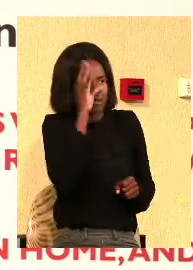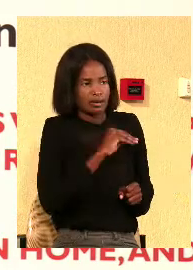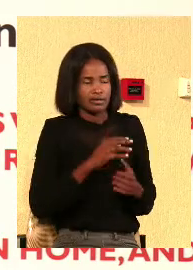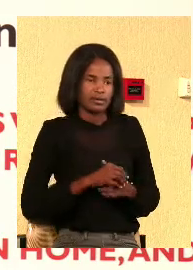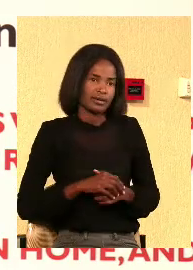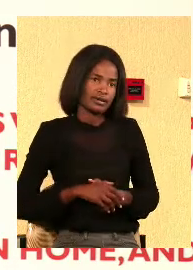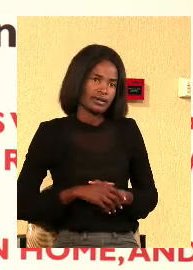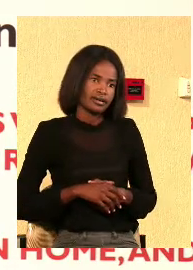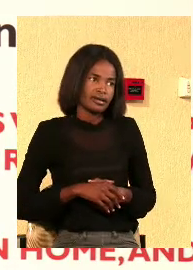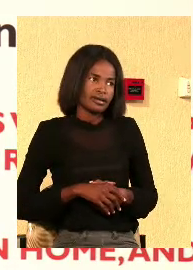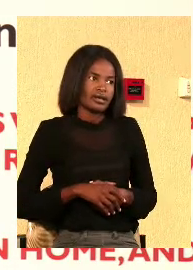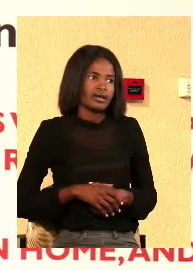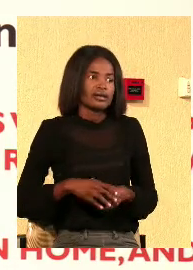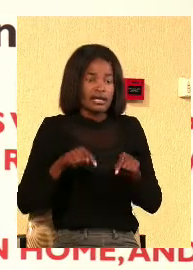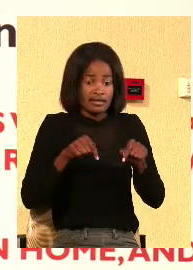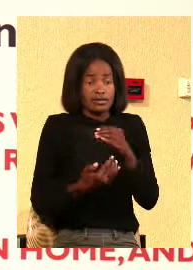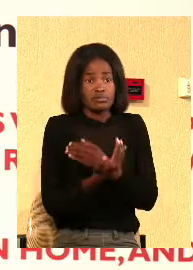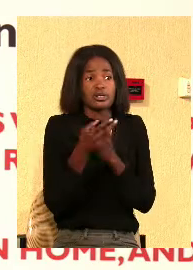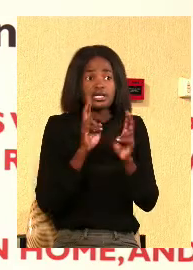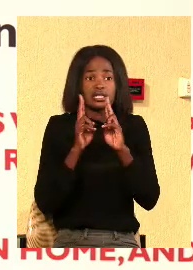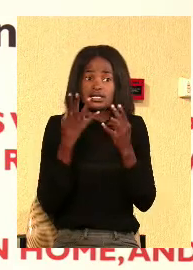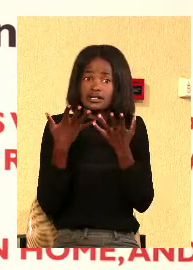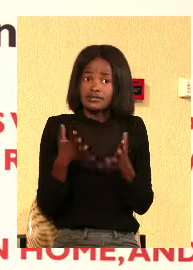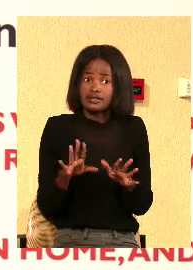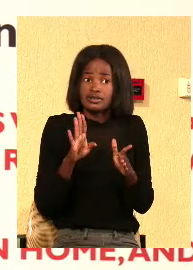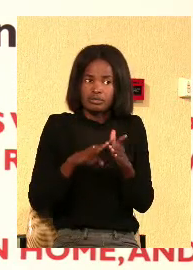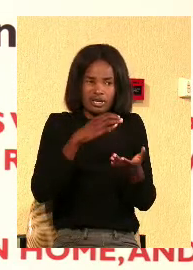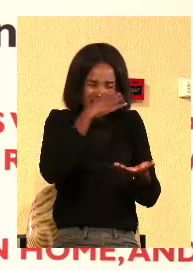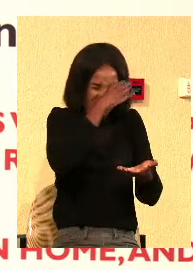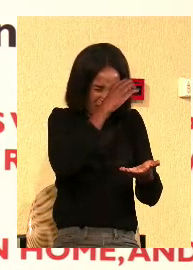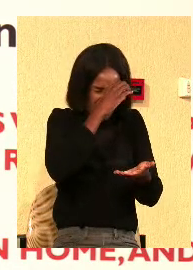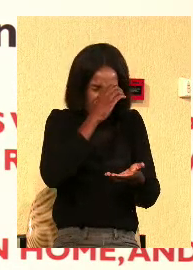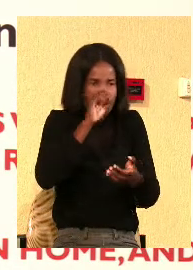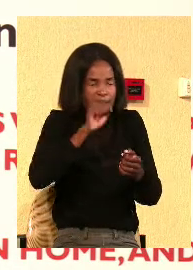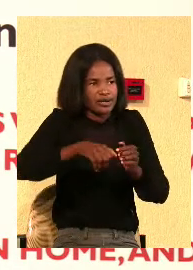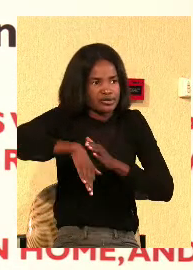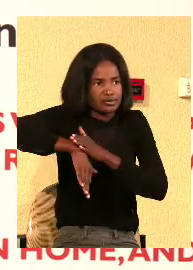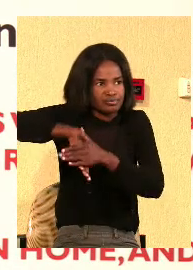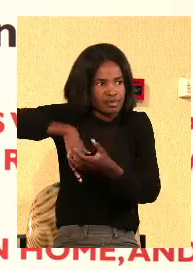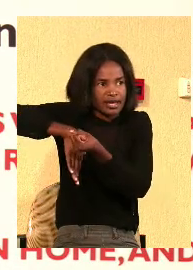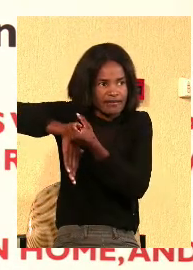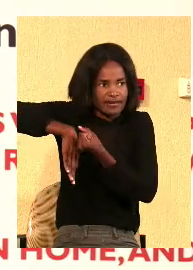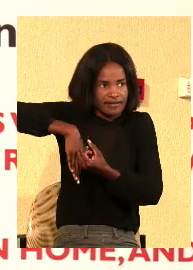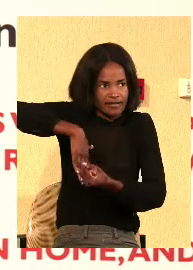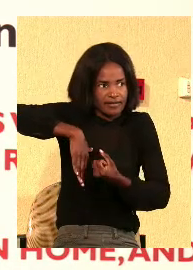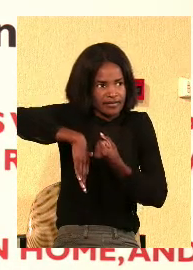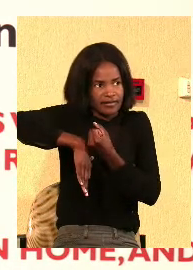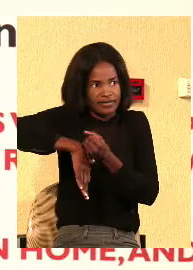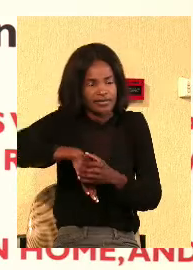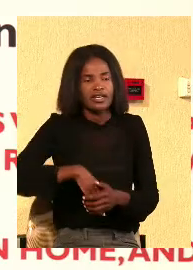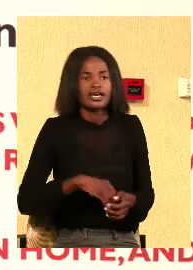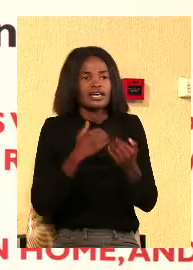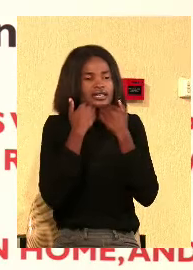reason, we discussed it even this morning. The Clinical Case Management and Infection Prevention and